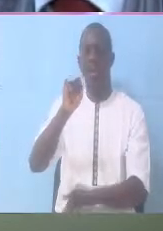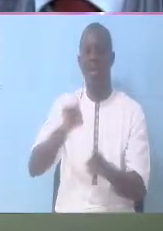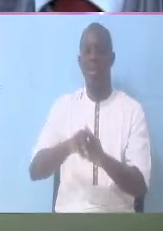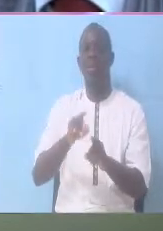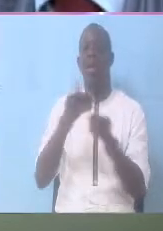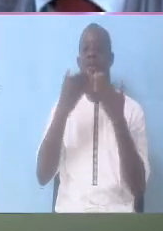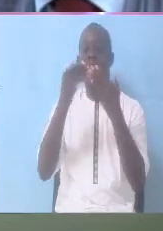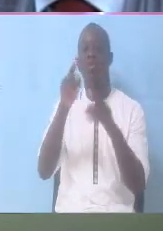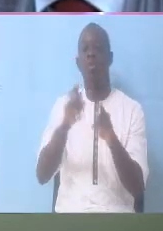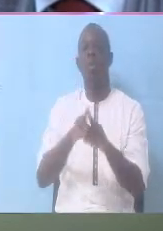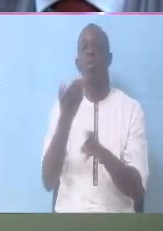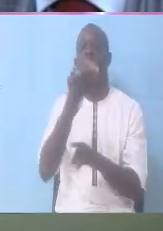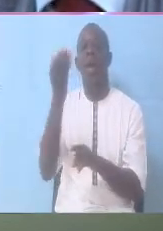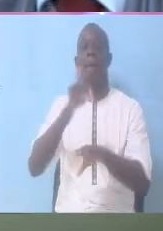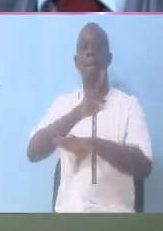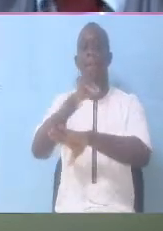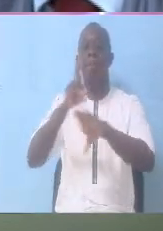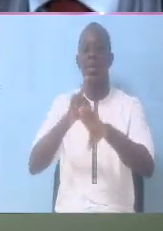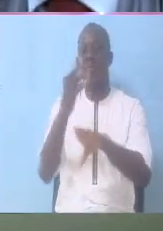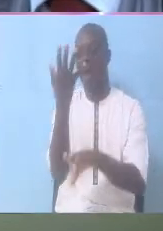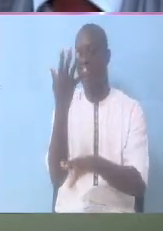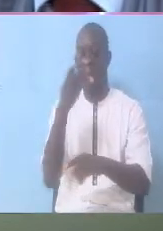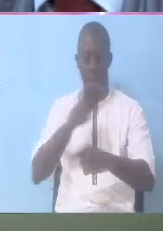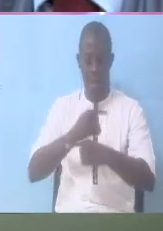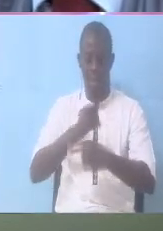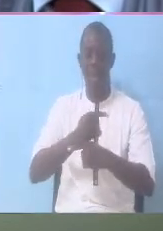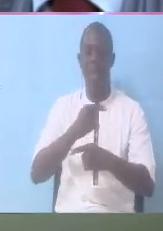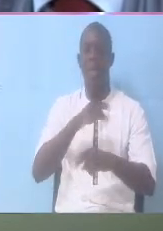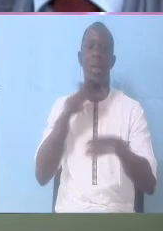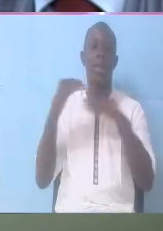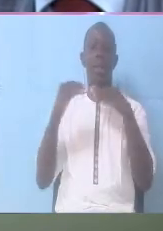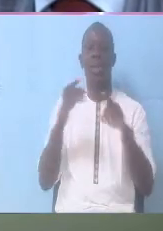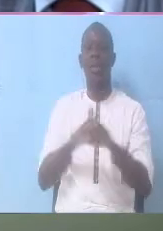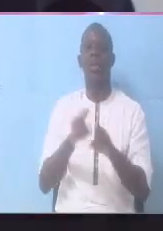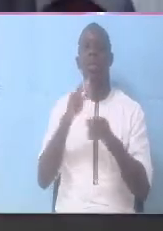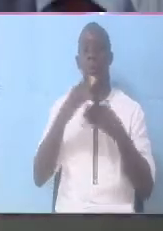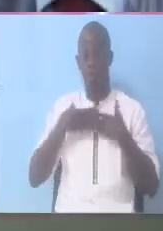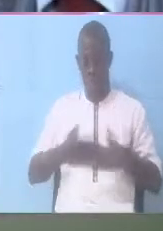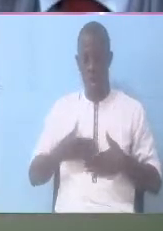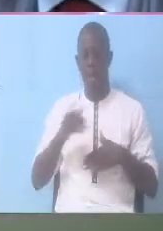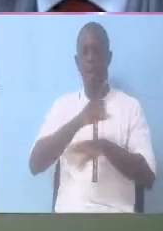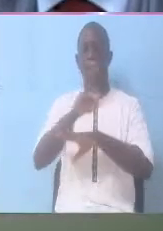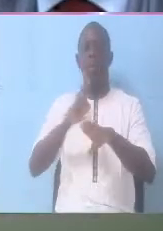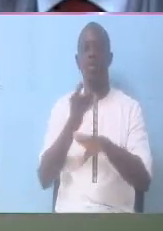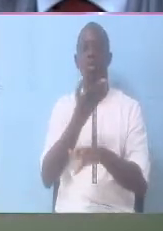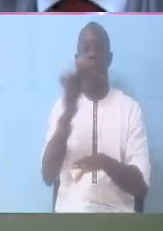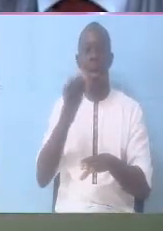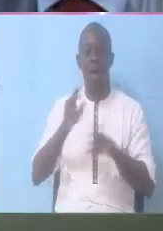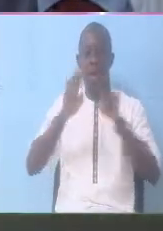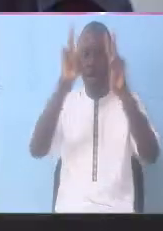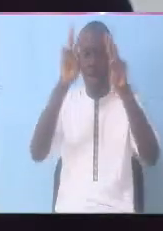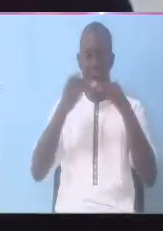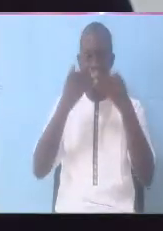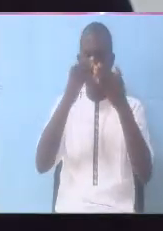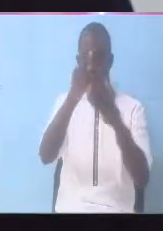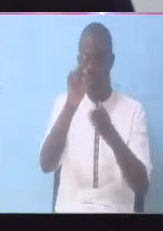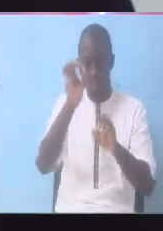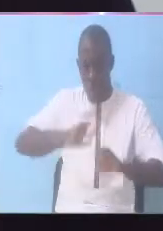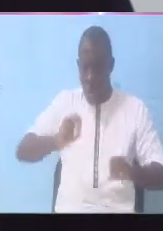executed? The place? Never. And what happened never. to We their never bodies, discussed where that. the bodies are? Jammeh didn't We tell you never anything discussed about